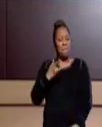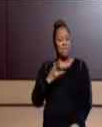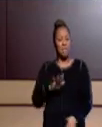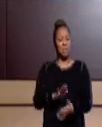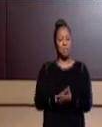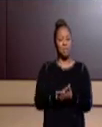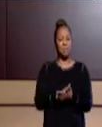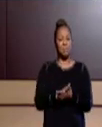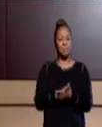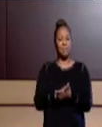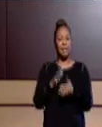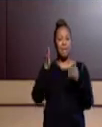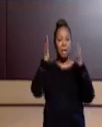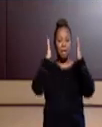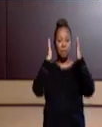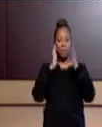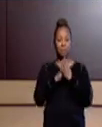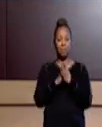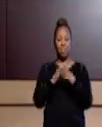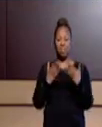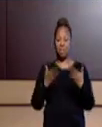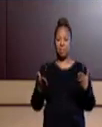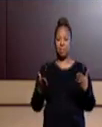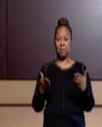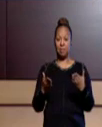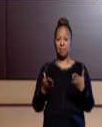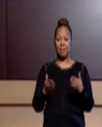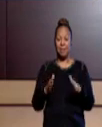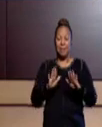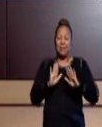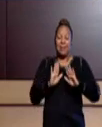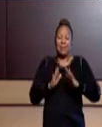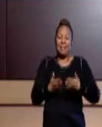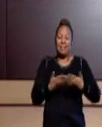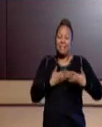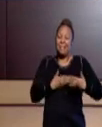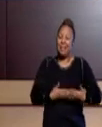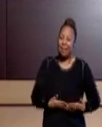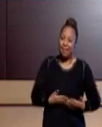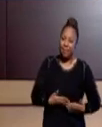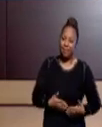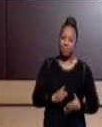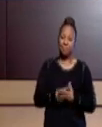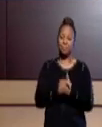feeling this? Please hear me. This thing is heavy. What do you mean it's heavy?